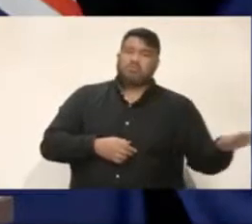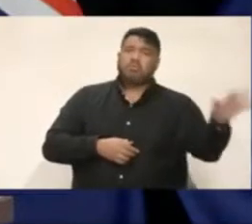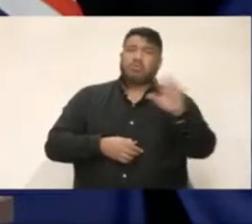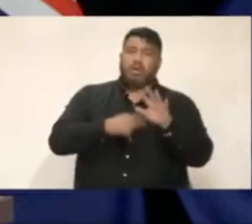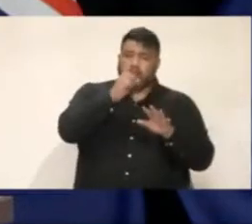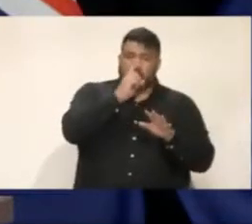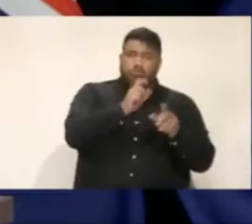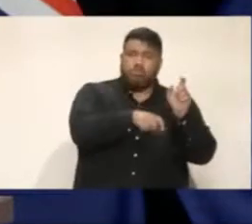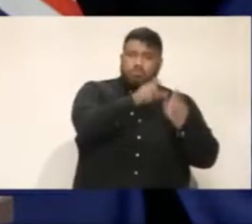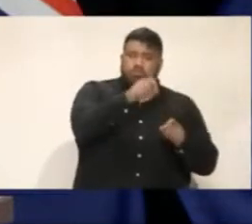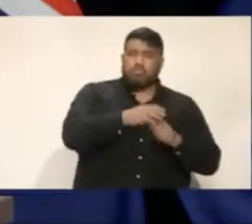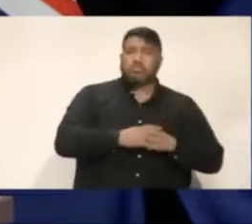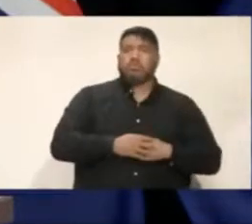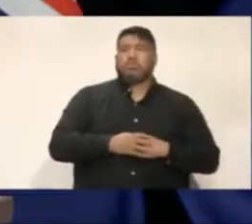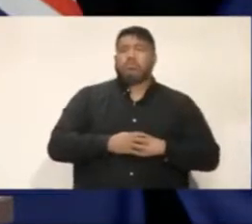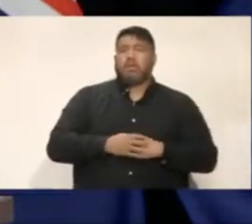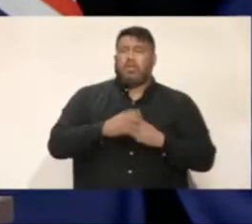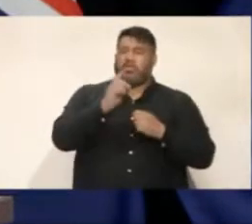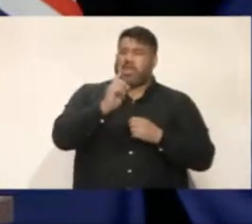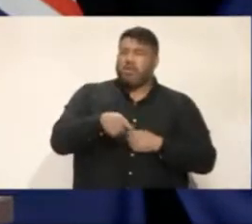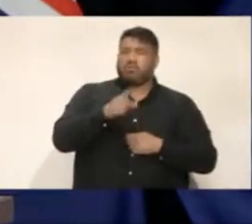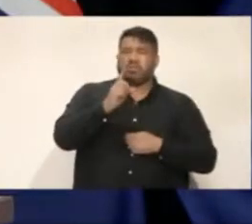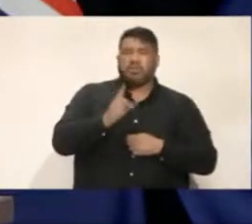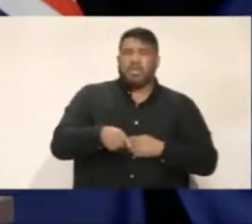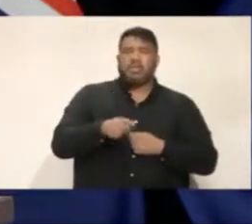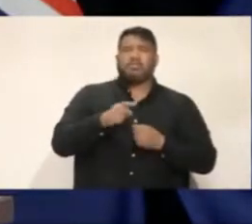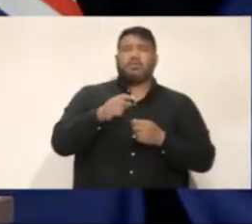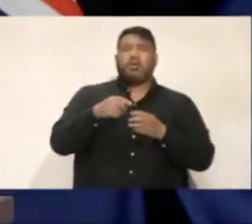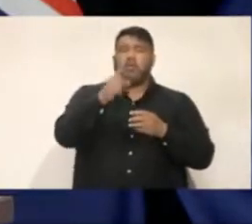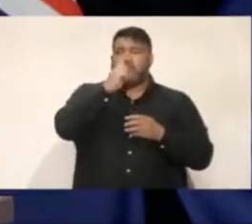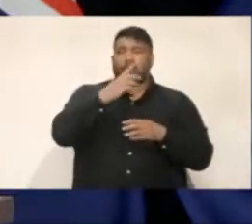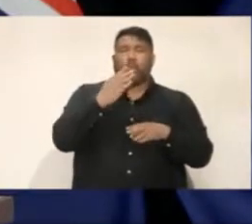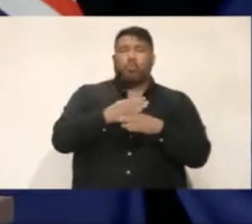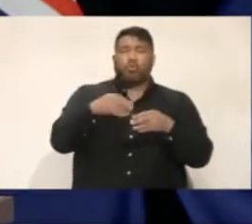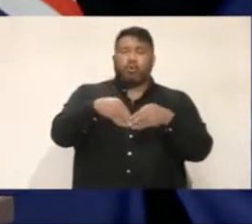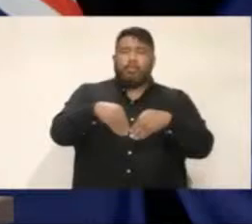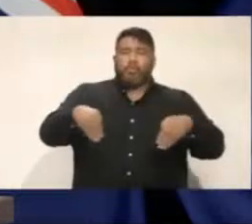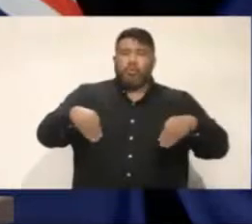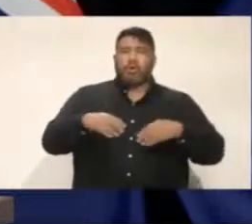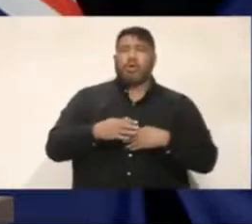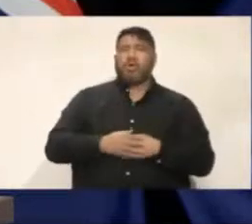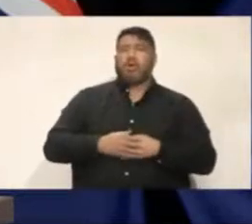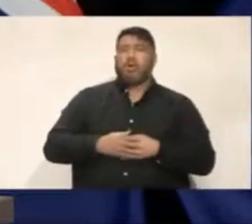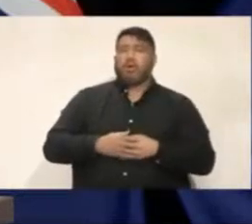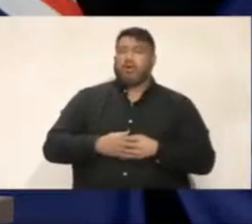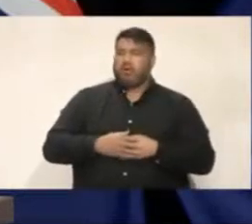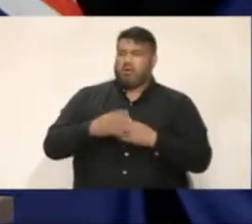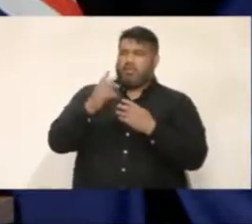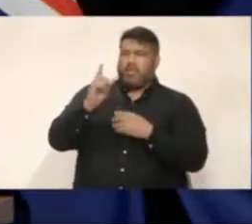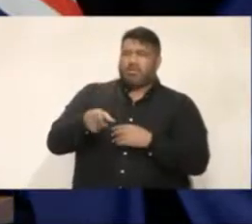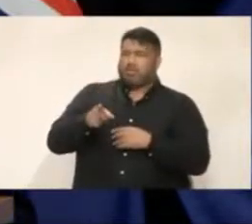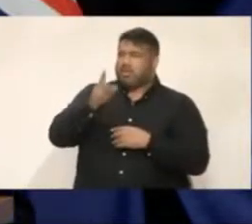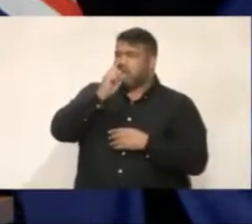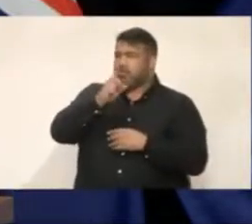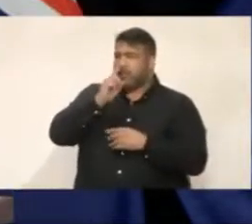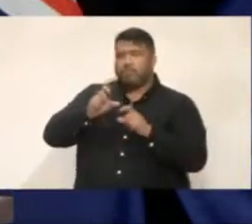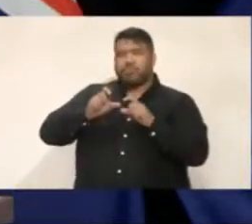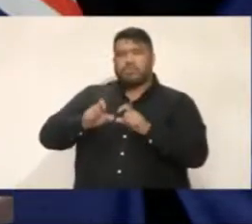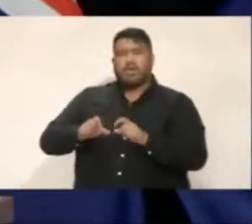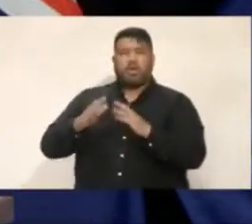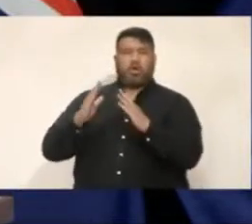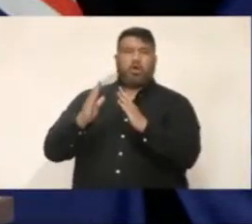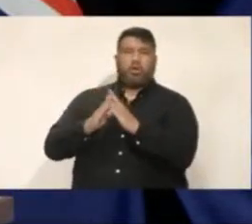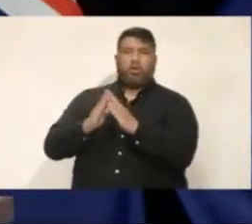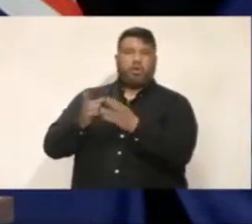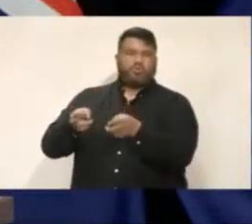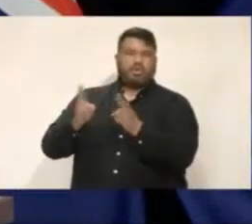3,587 border workers, and 2,213 staying in managed isolation and quarantine facilities. Since the move